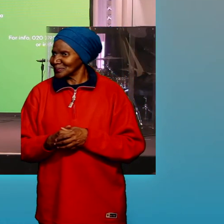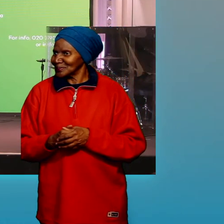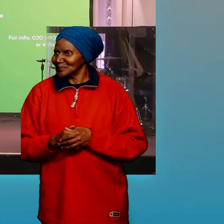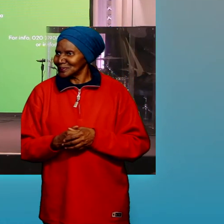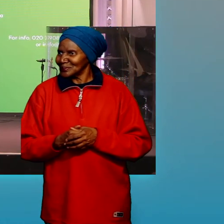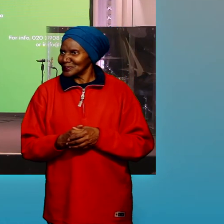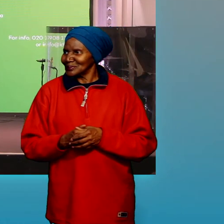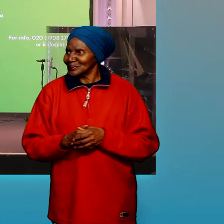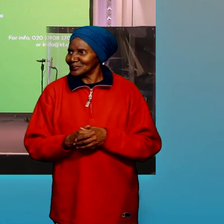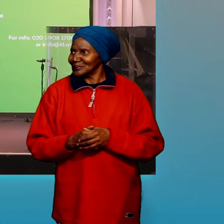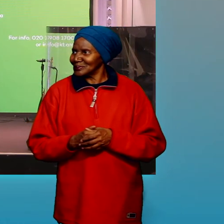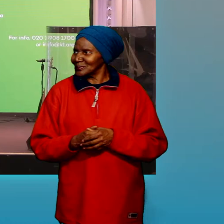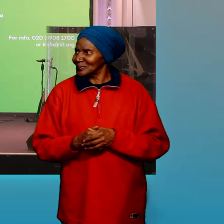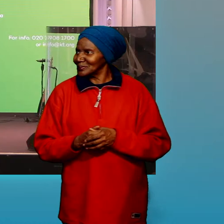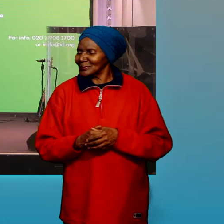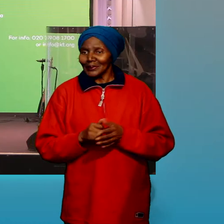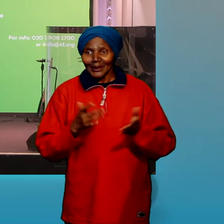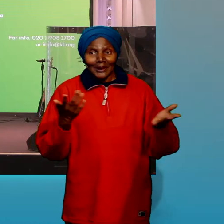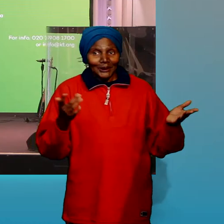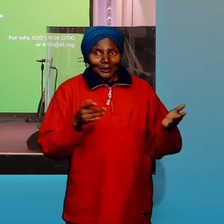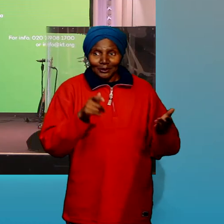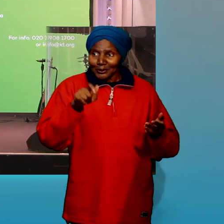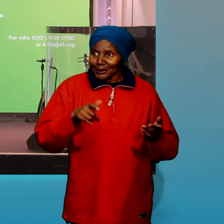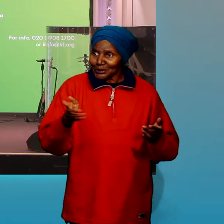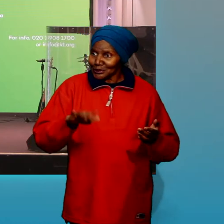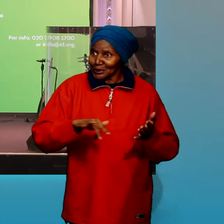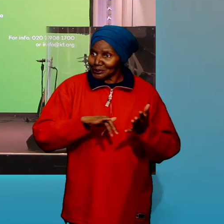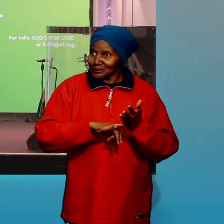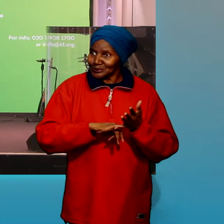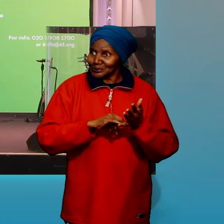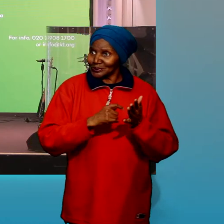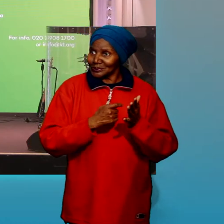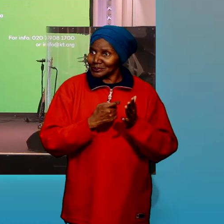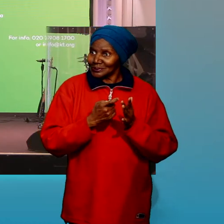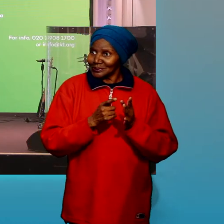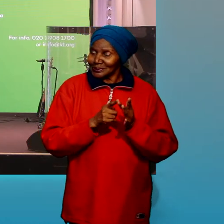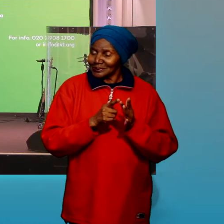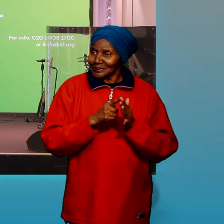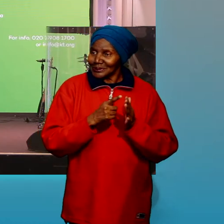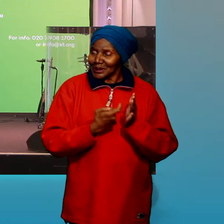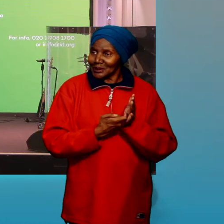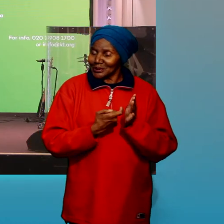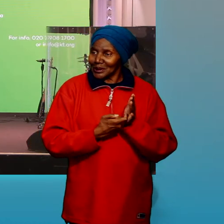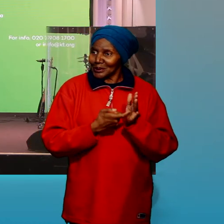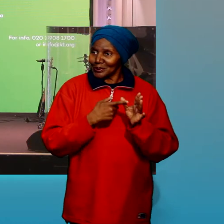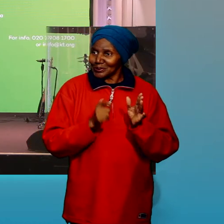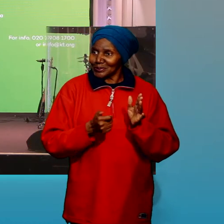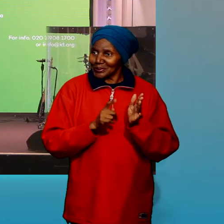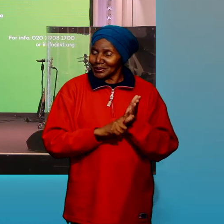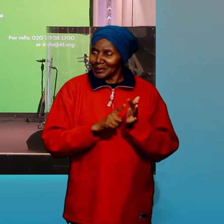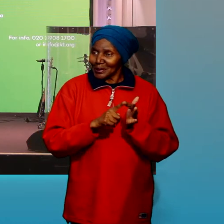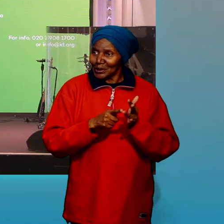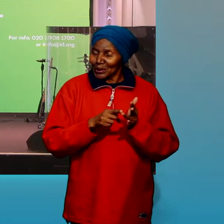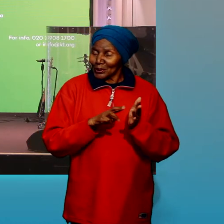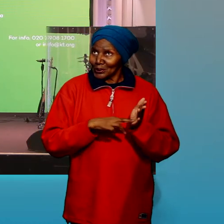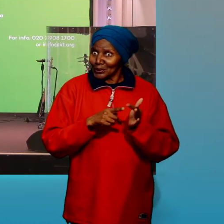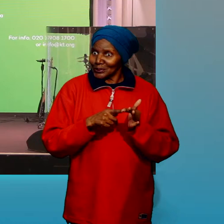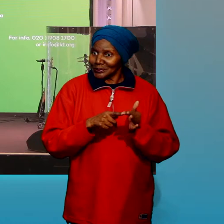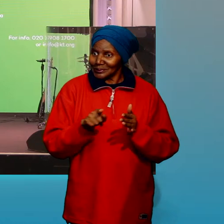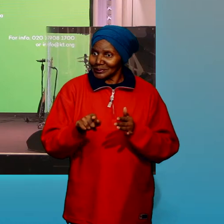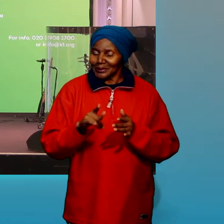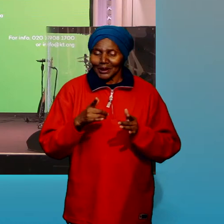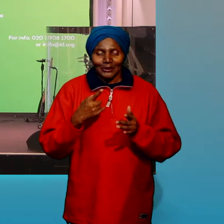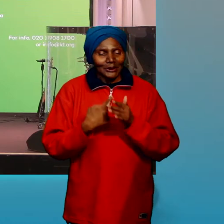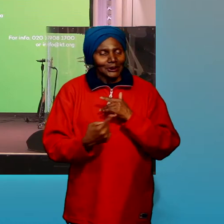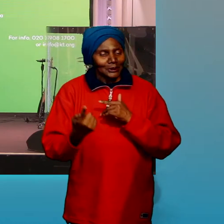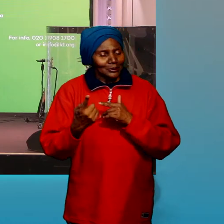So the Sierra Leone Independence Celebration is taking place in Kensington Temple on Saturday, the 27th of April, 7